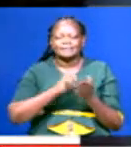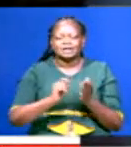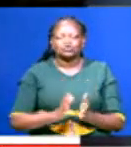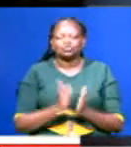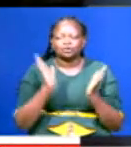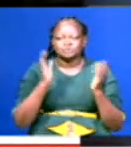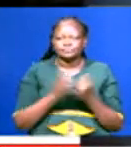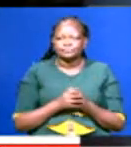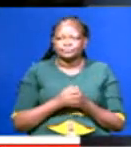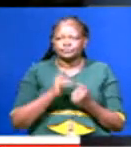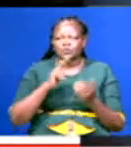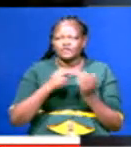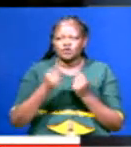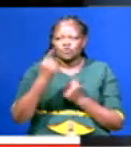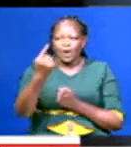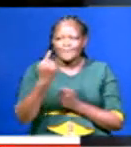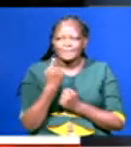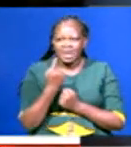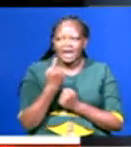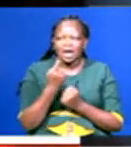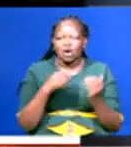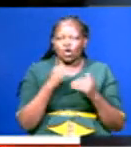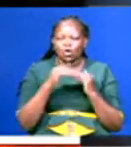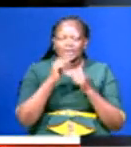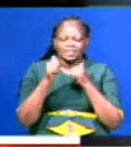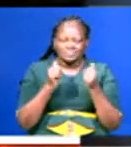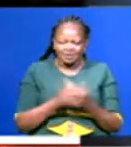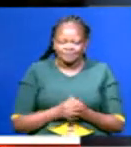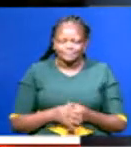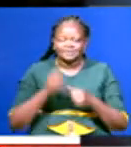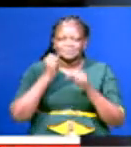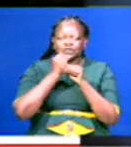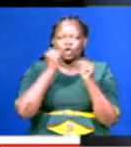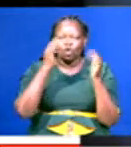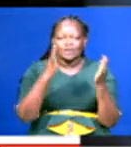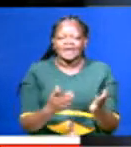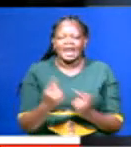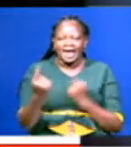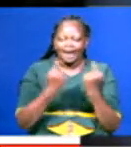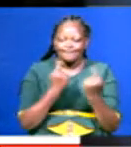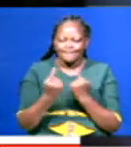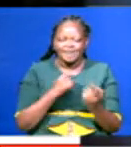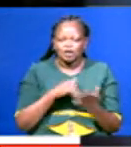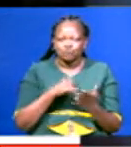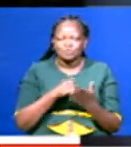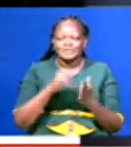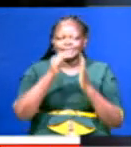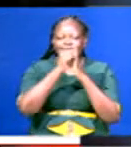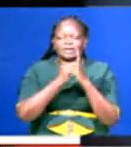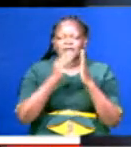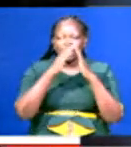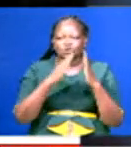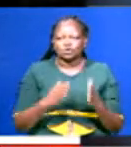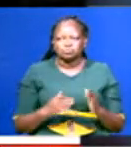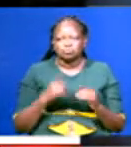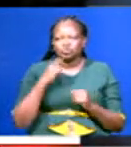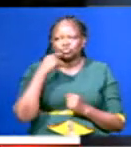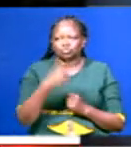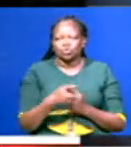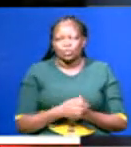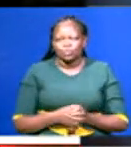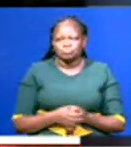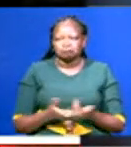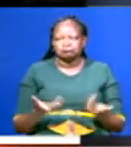have failed to appear. All the other stakeholders have appeared, including State House. So we are left with